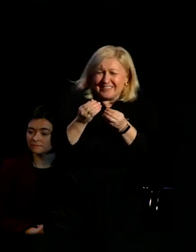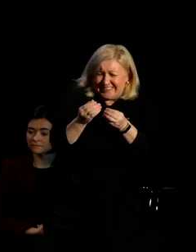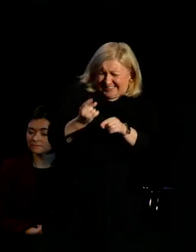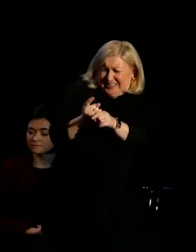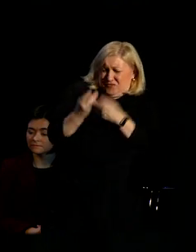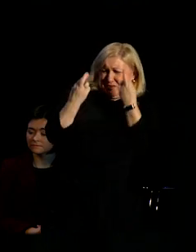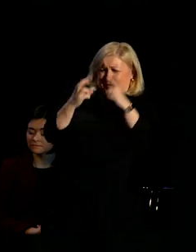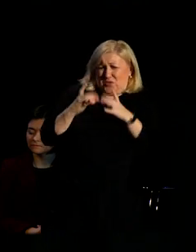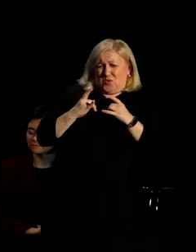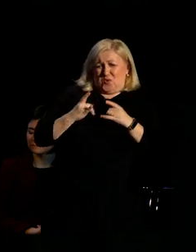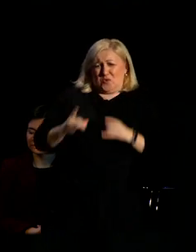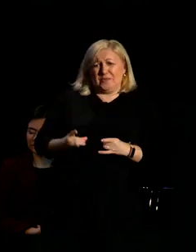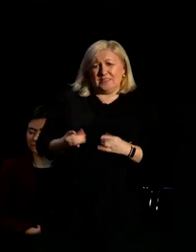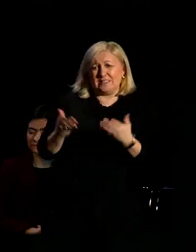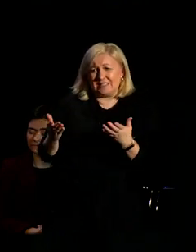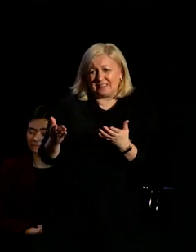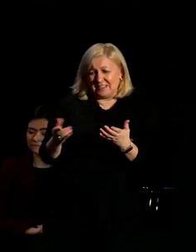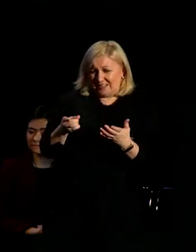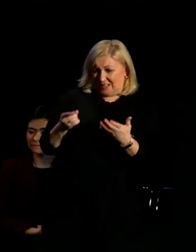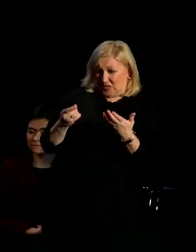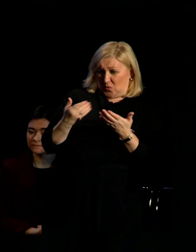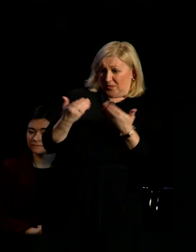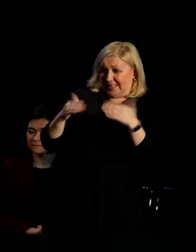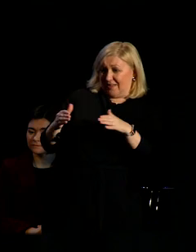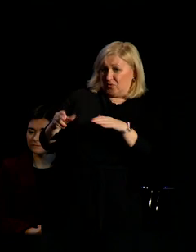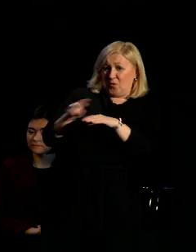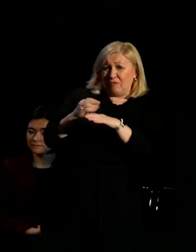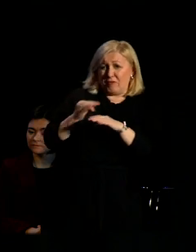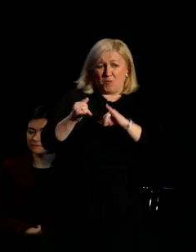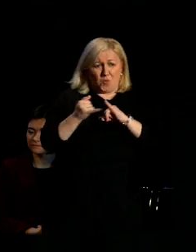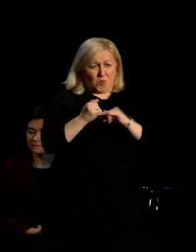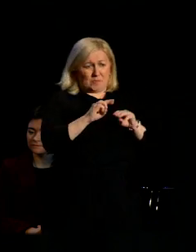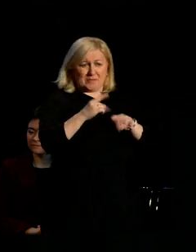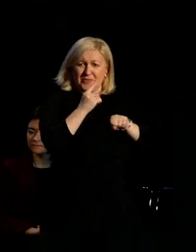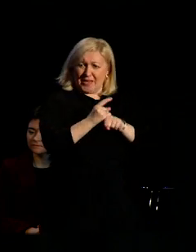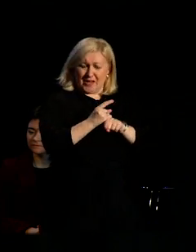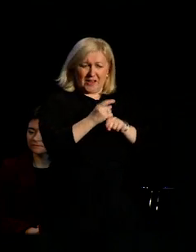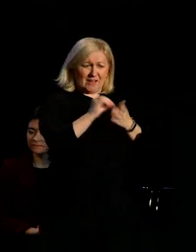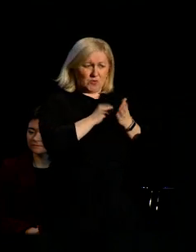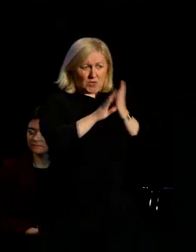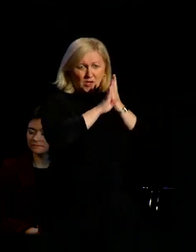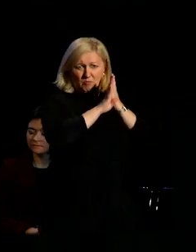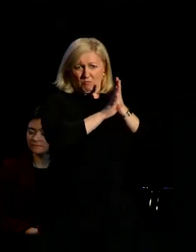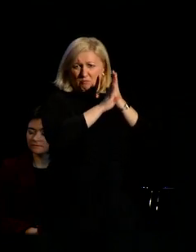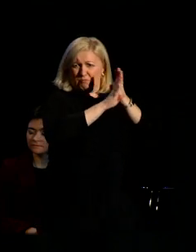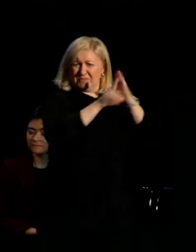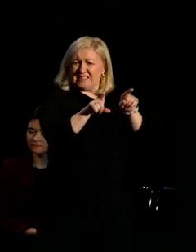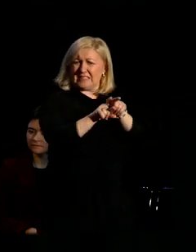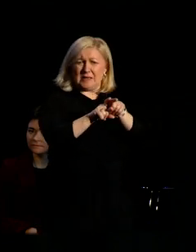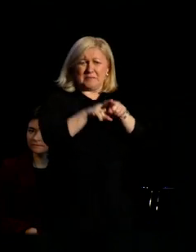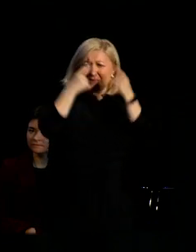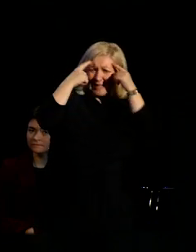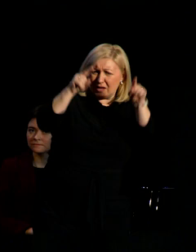humanity, of those who were herded into the concentration camps and gas chambers, the site of such appalling